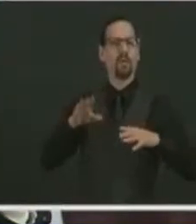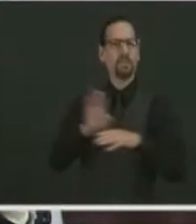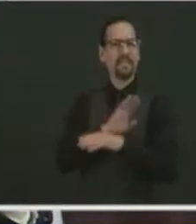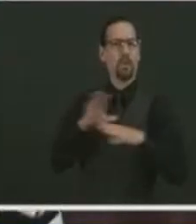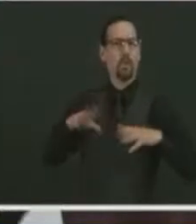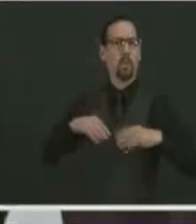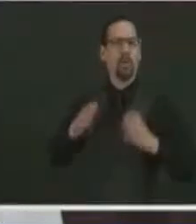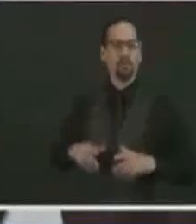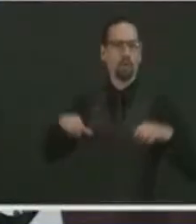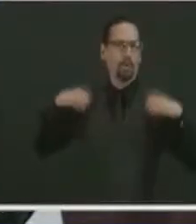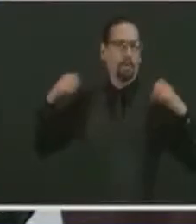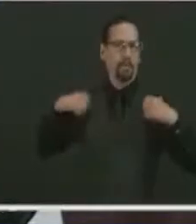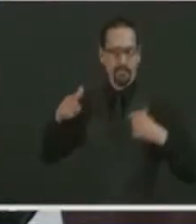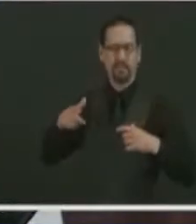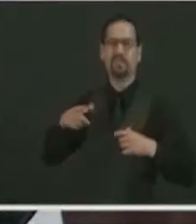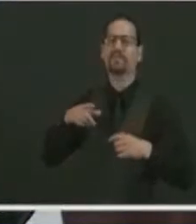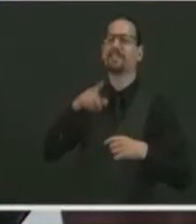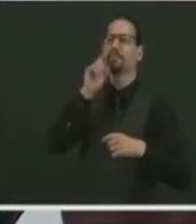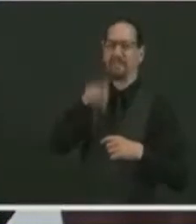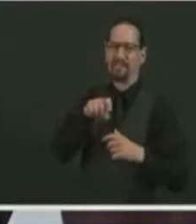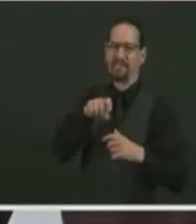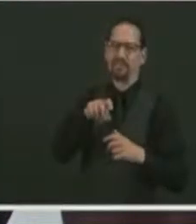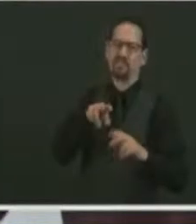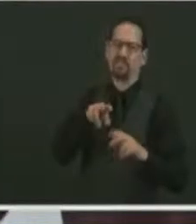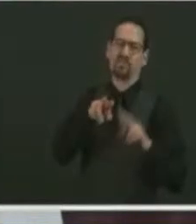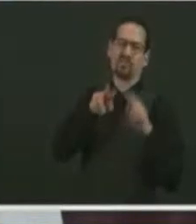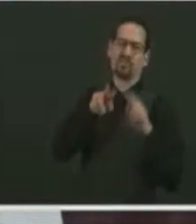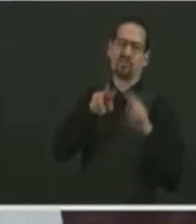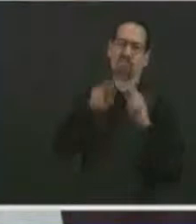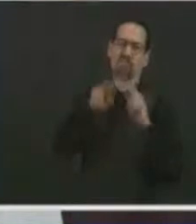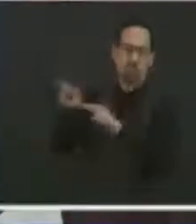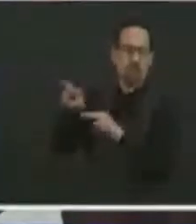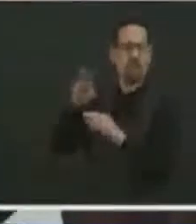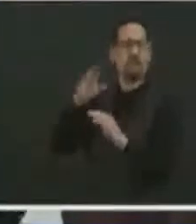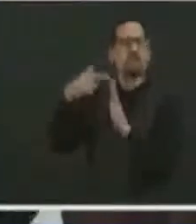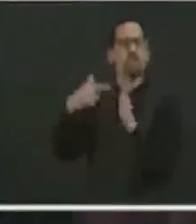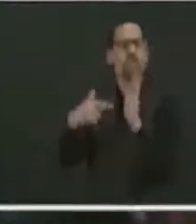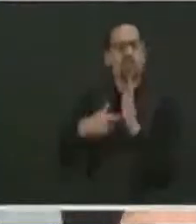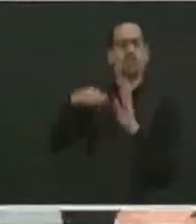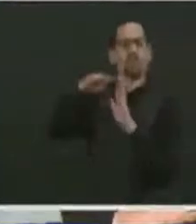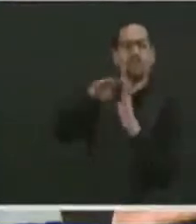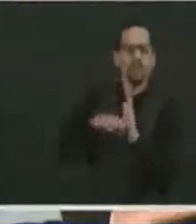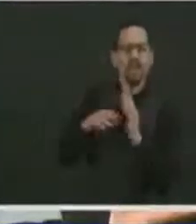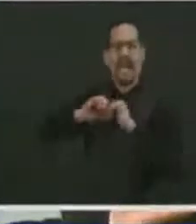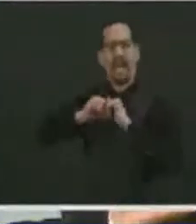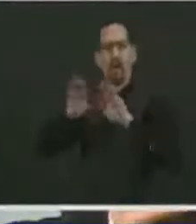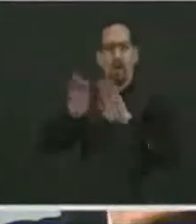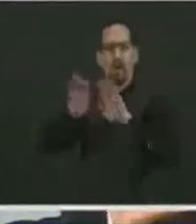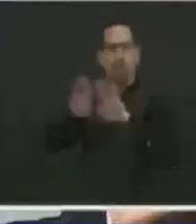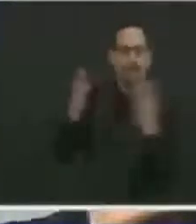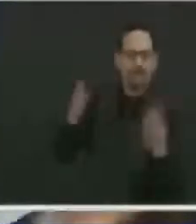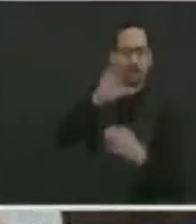the rules so that we can keep everybody safe. And then in phase 3, we'll open it up even more.